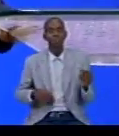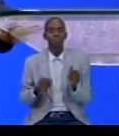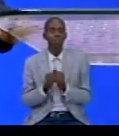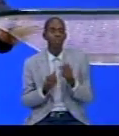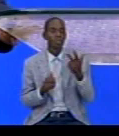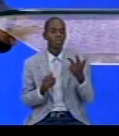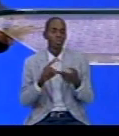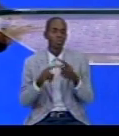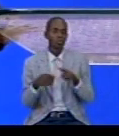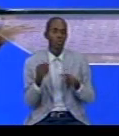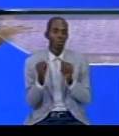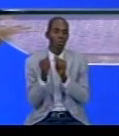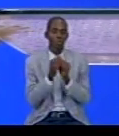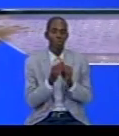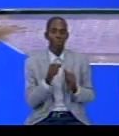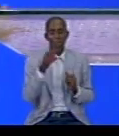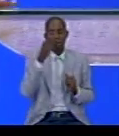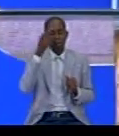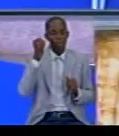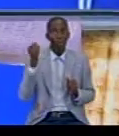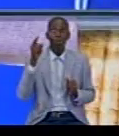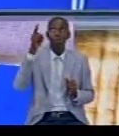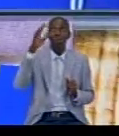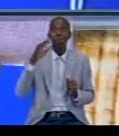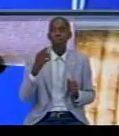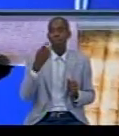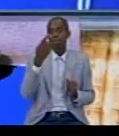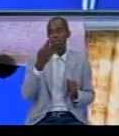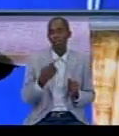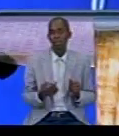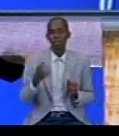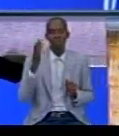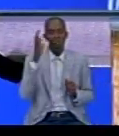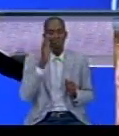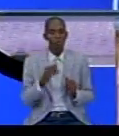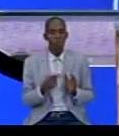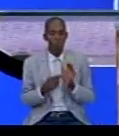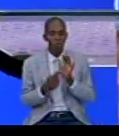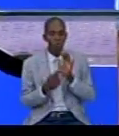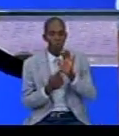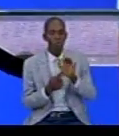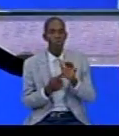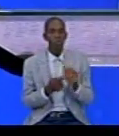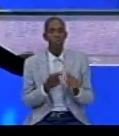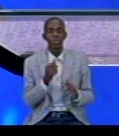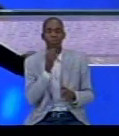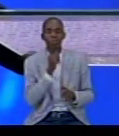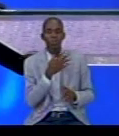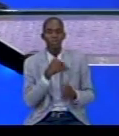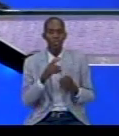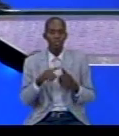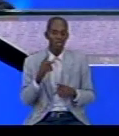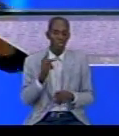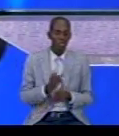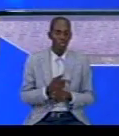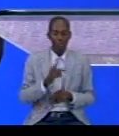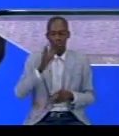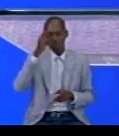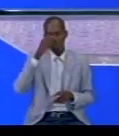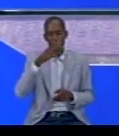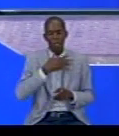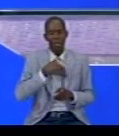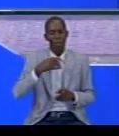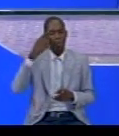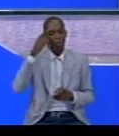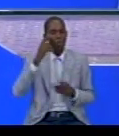him, because God alone that could reveal secrets and could give wisdom and might to anyone,